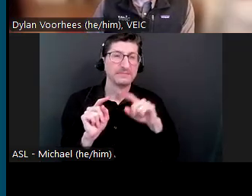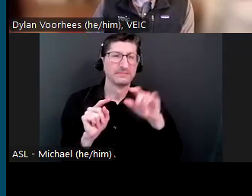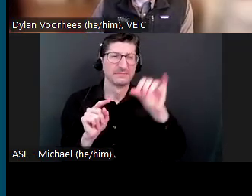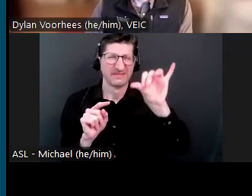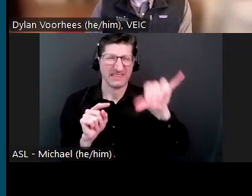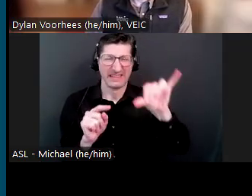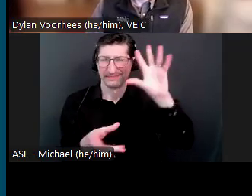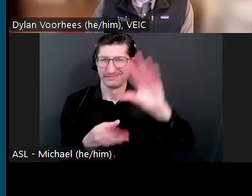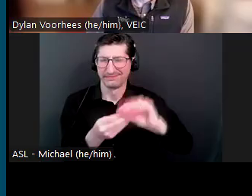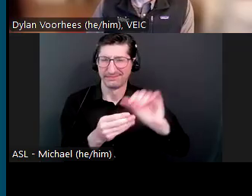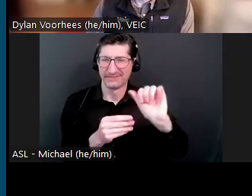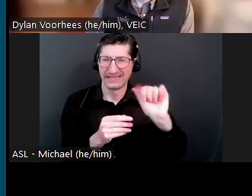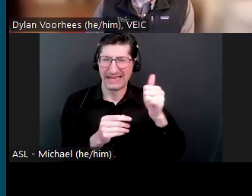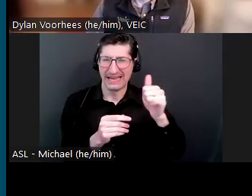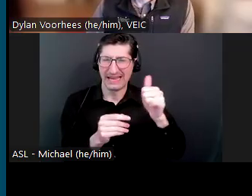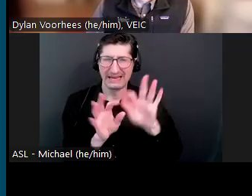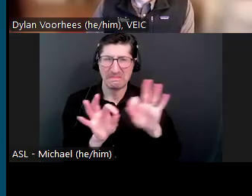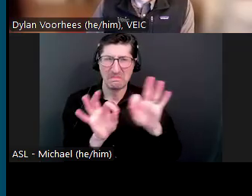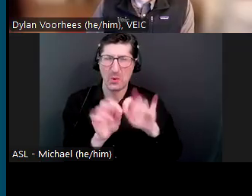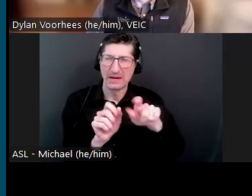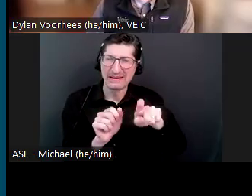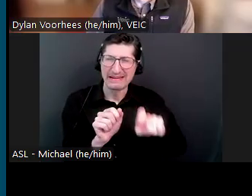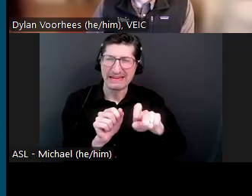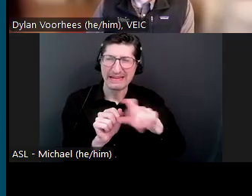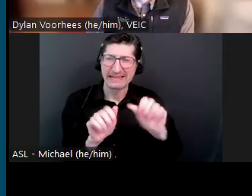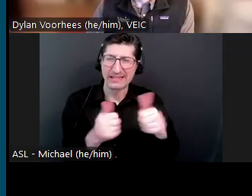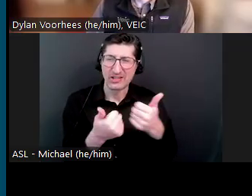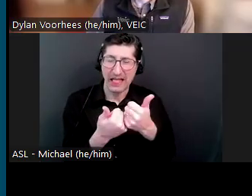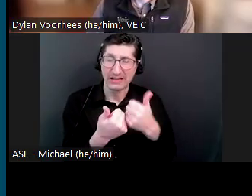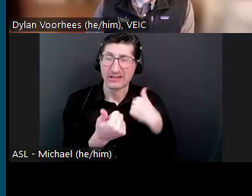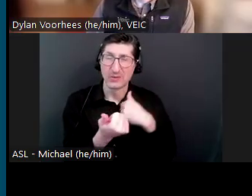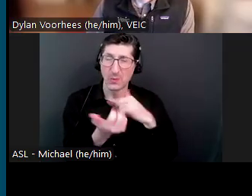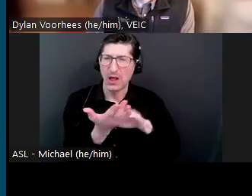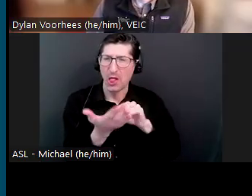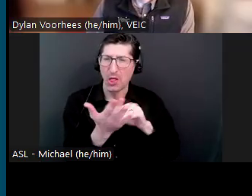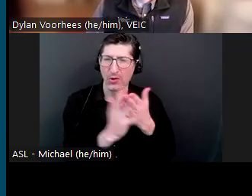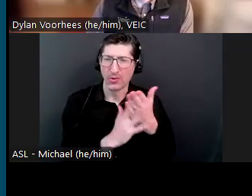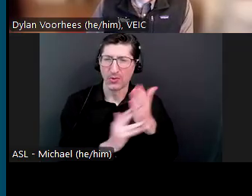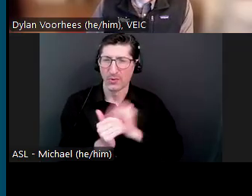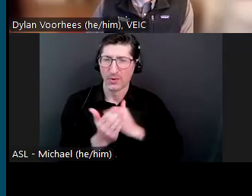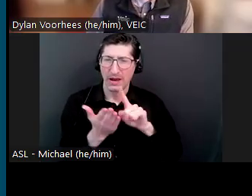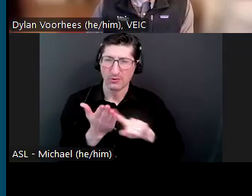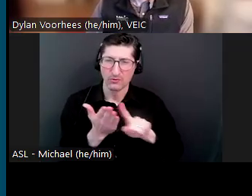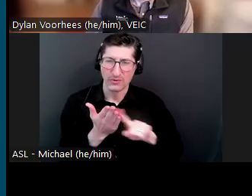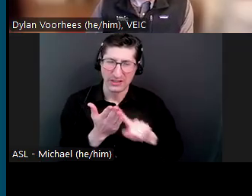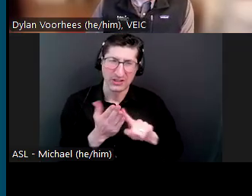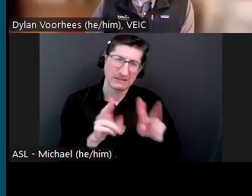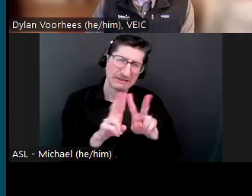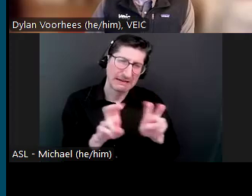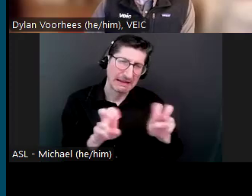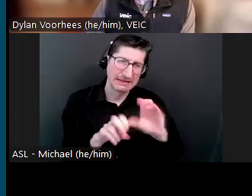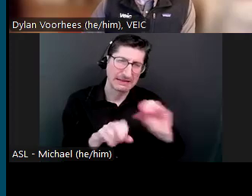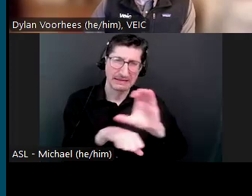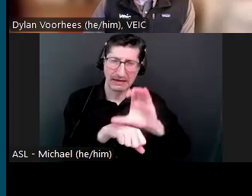10 key needs and challenges that we heard or uncovered in our research and analysis and consultation.